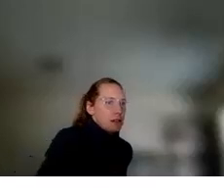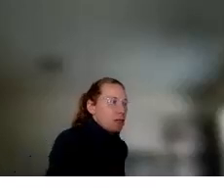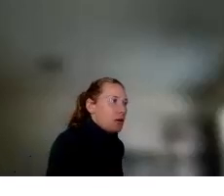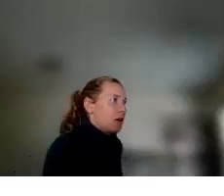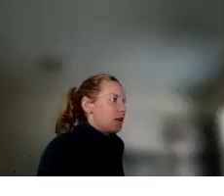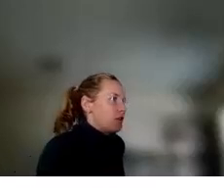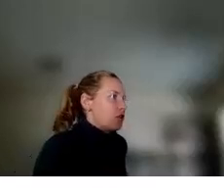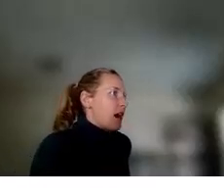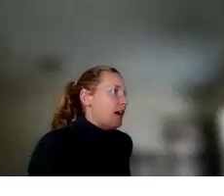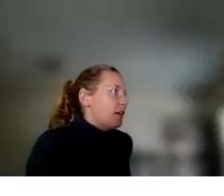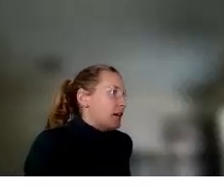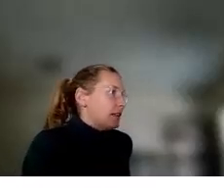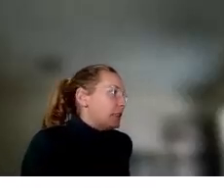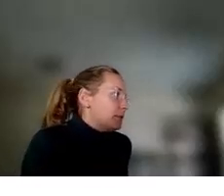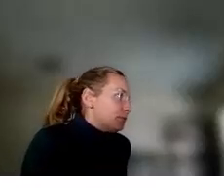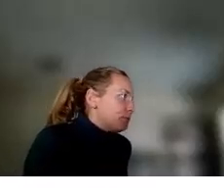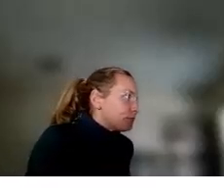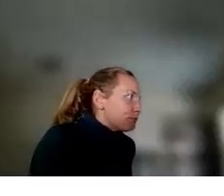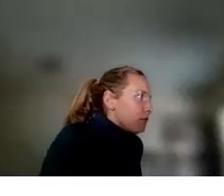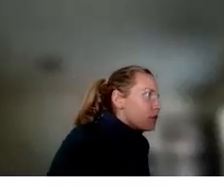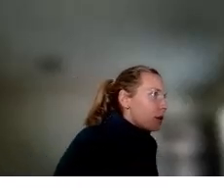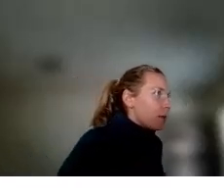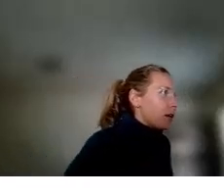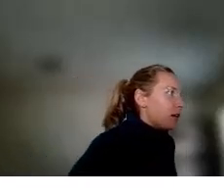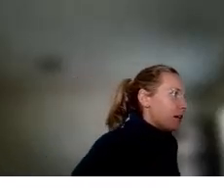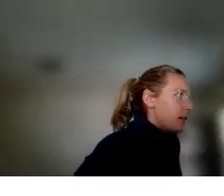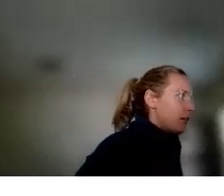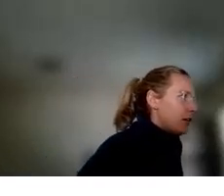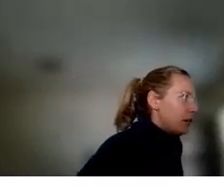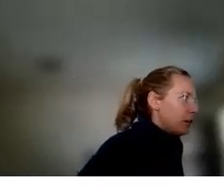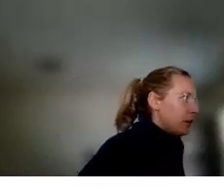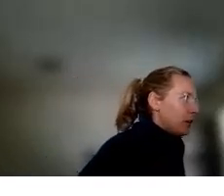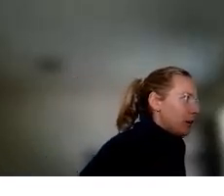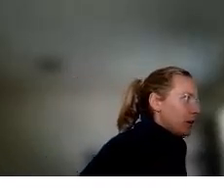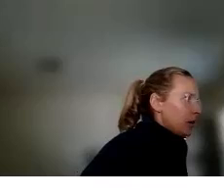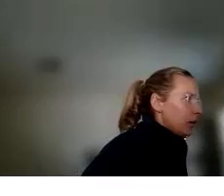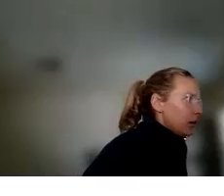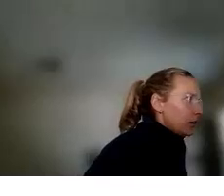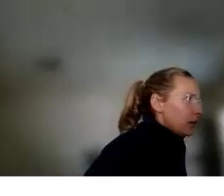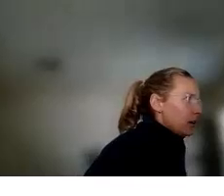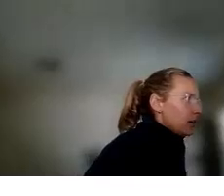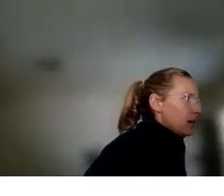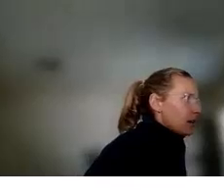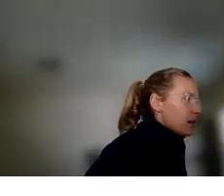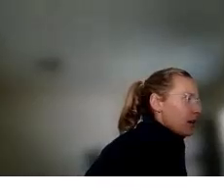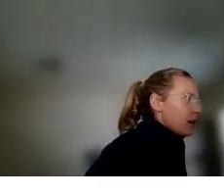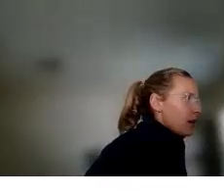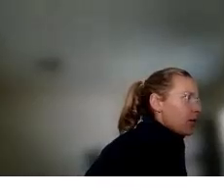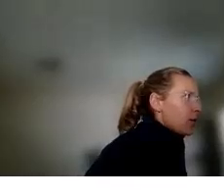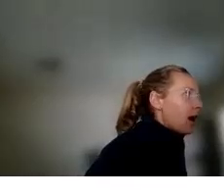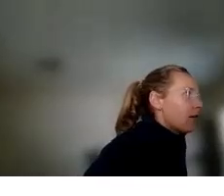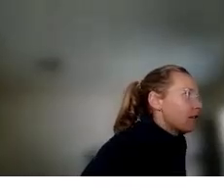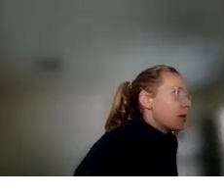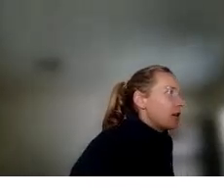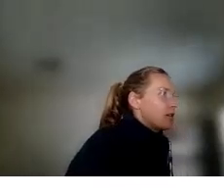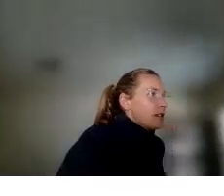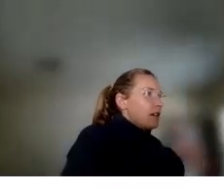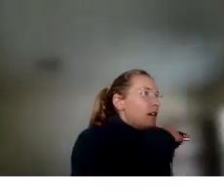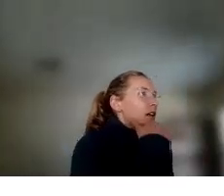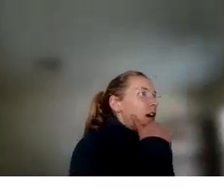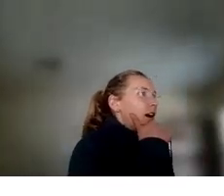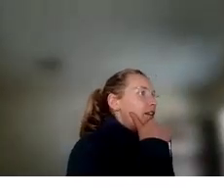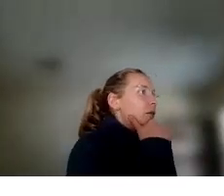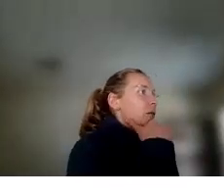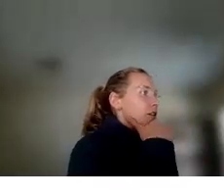Okay, I see some more in the chat. So I'm gonna look at these. If we have someone